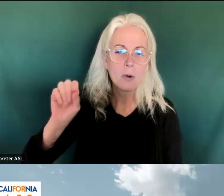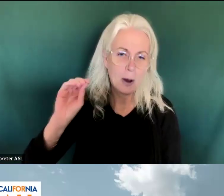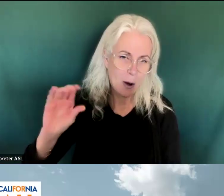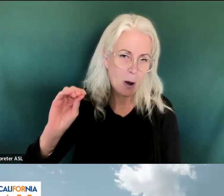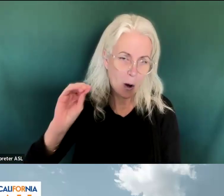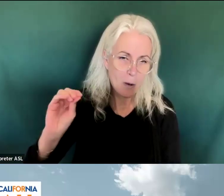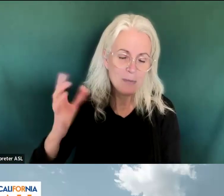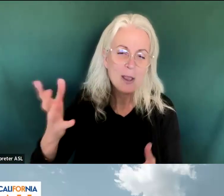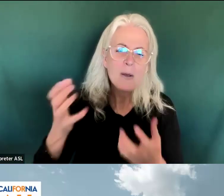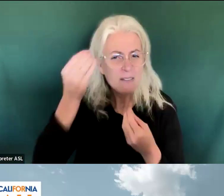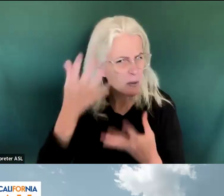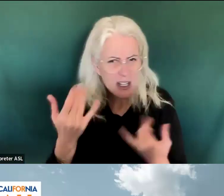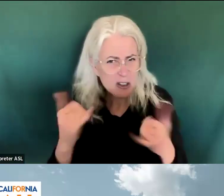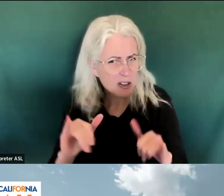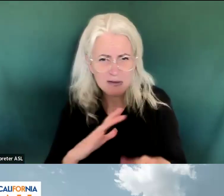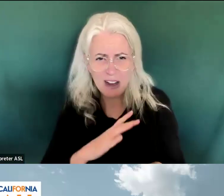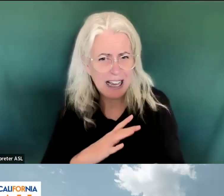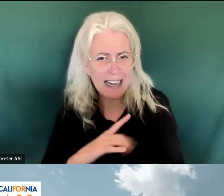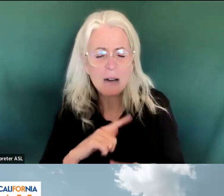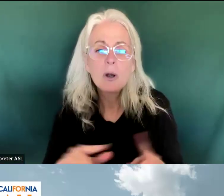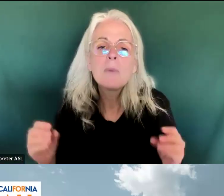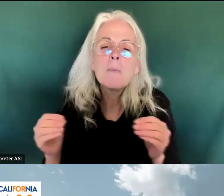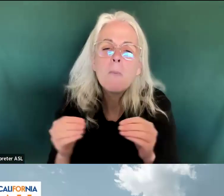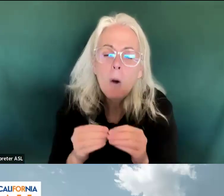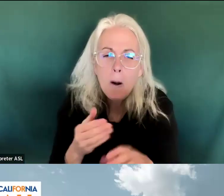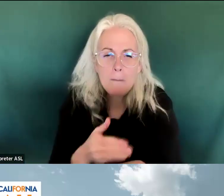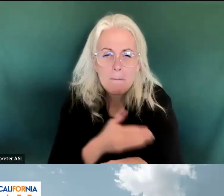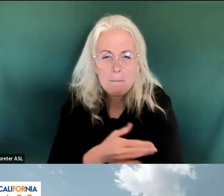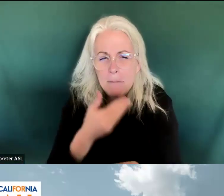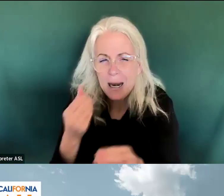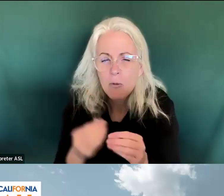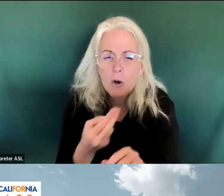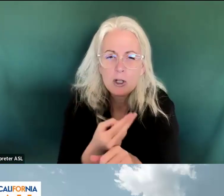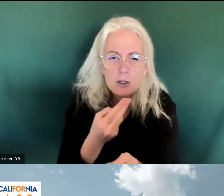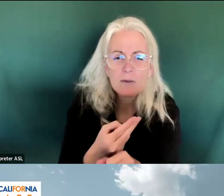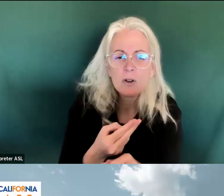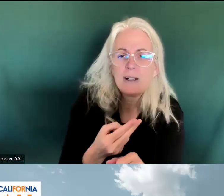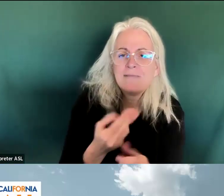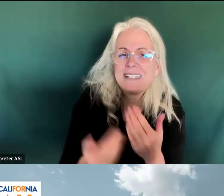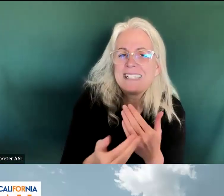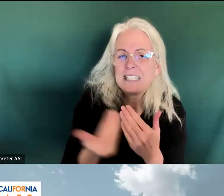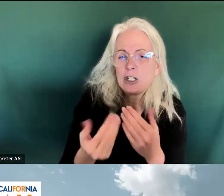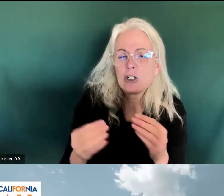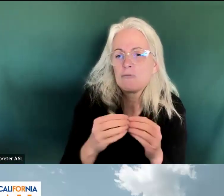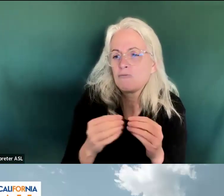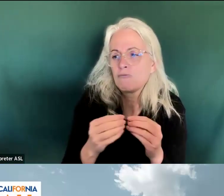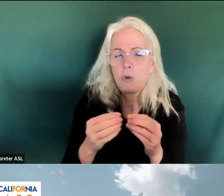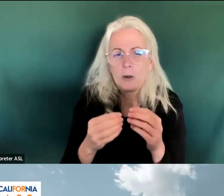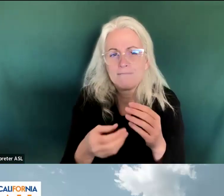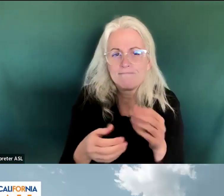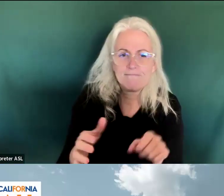there is still completely valid. It's just going to be a much more refined and useful and hopefully extensive tool.